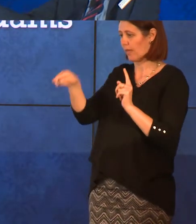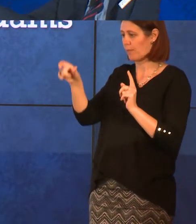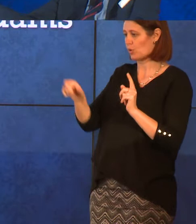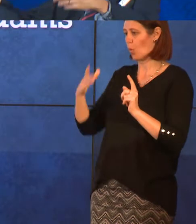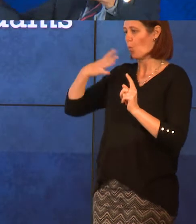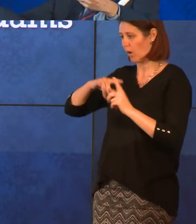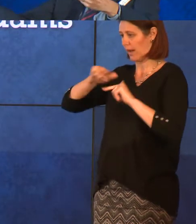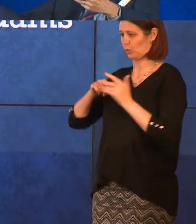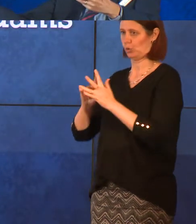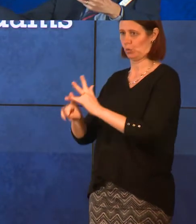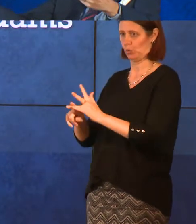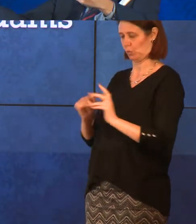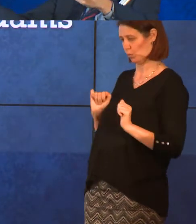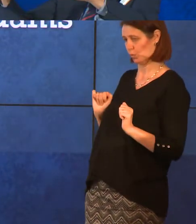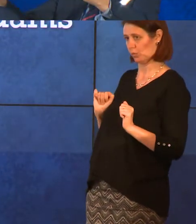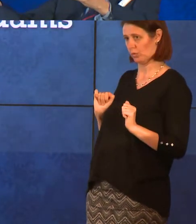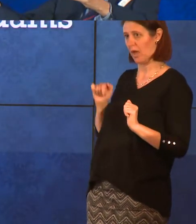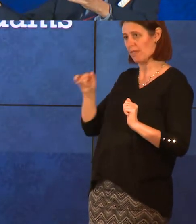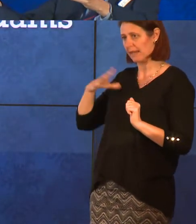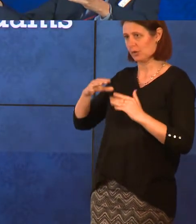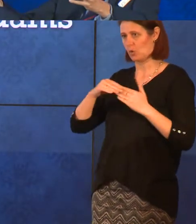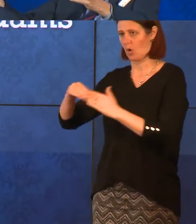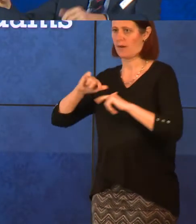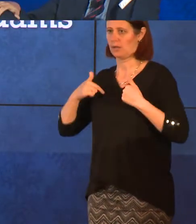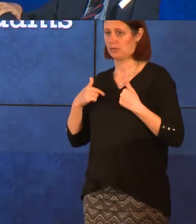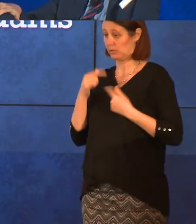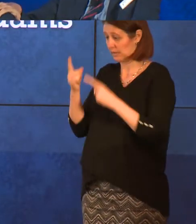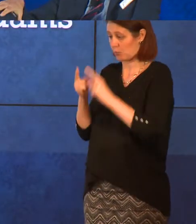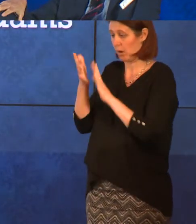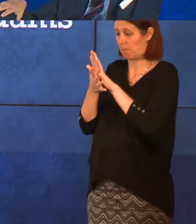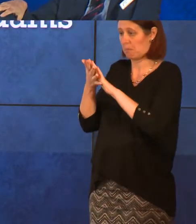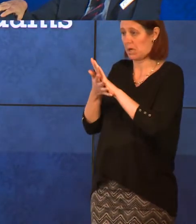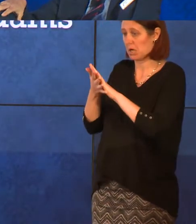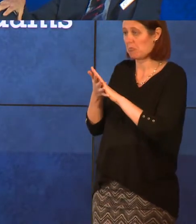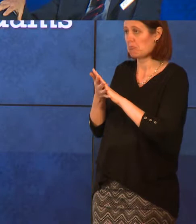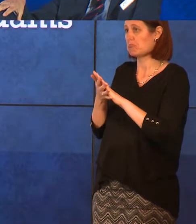do? That guides us. So sometimes it will mean